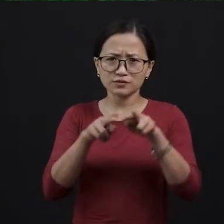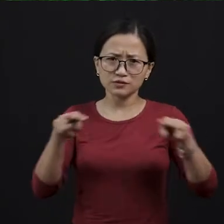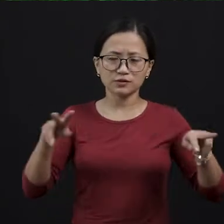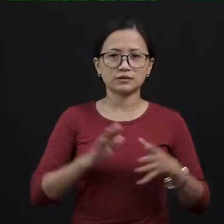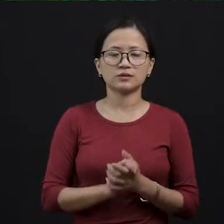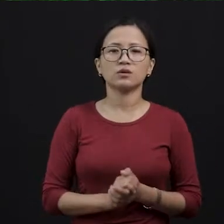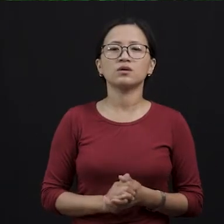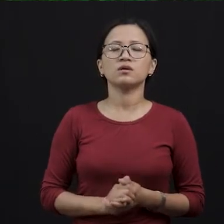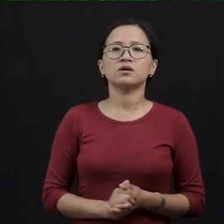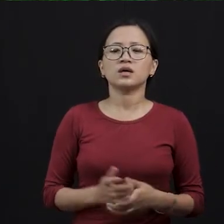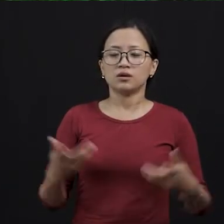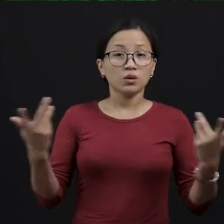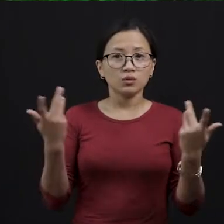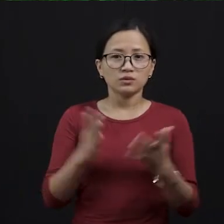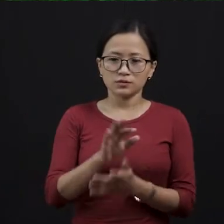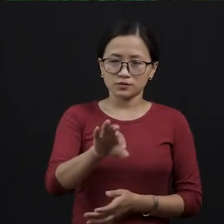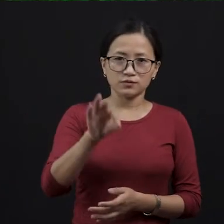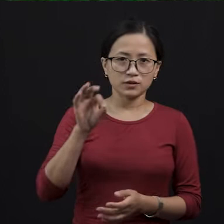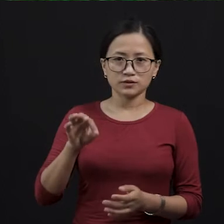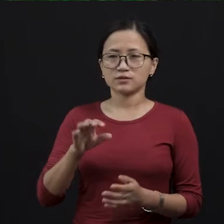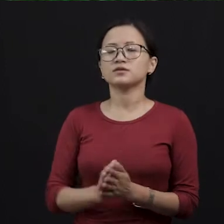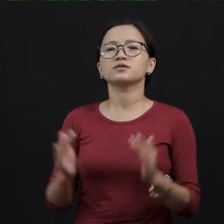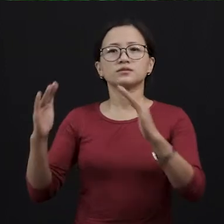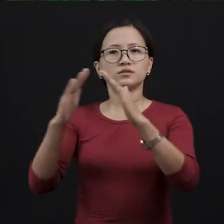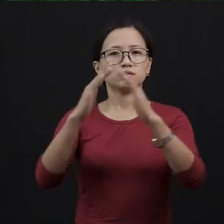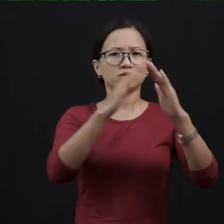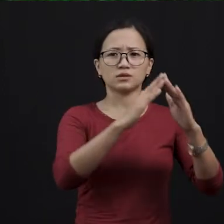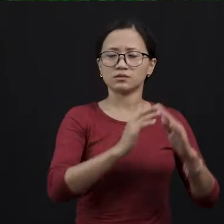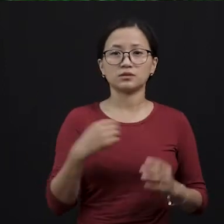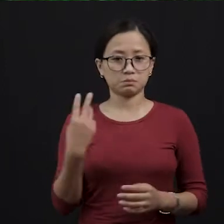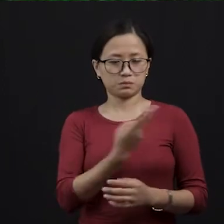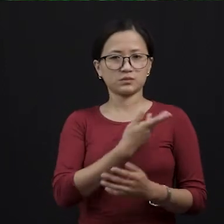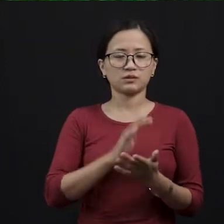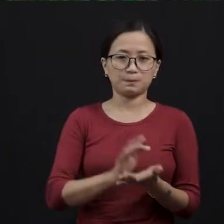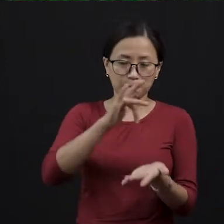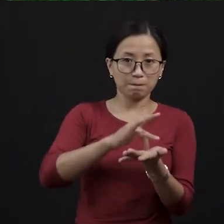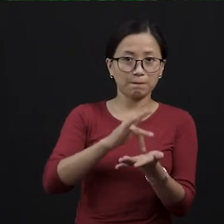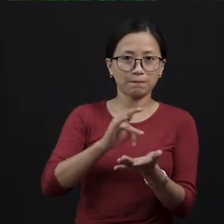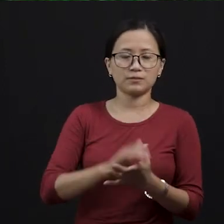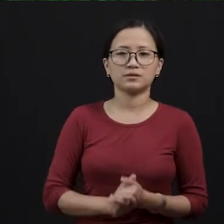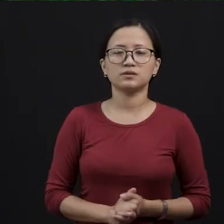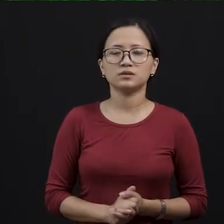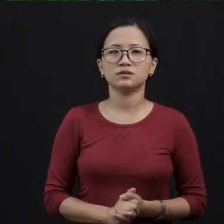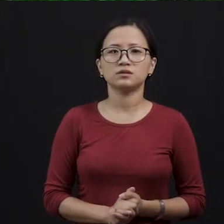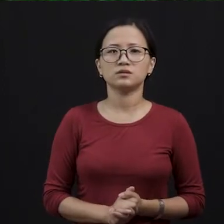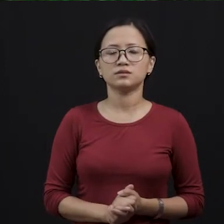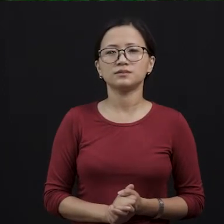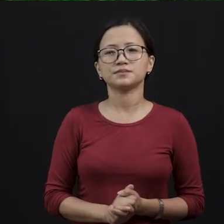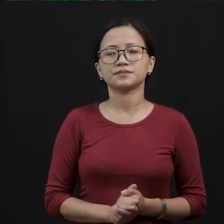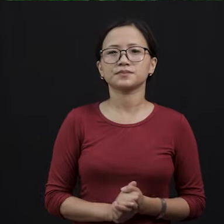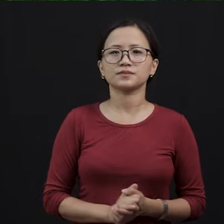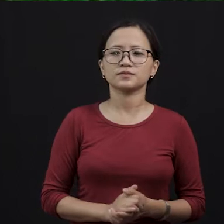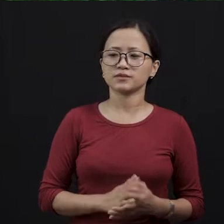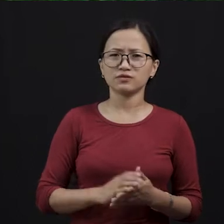different from what we find in town, in our place. Yes or no? The animals that we find, in the town